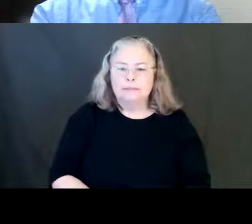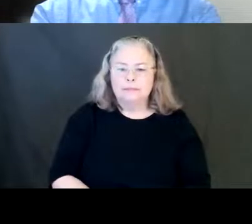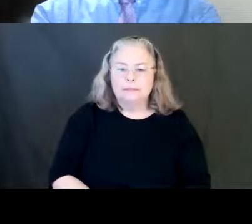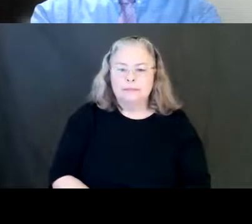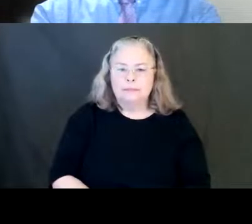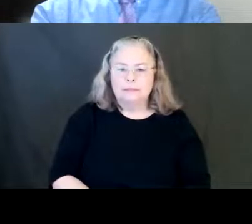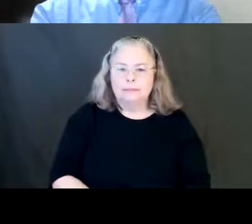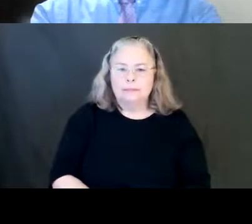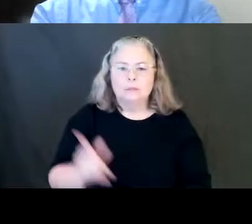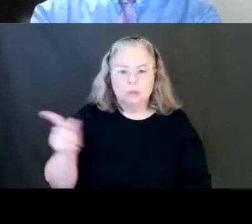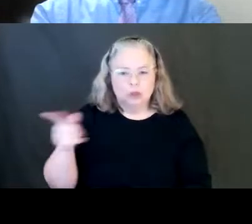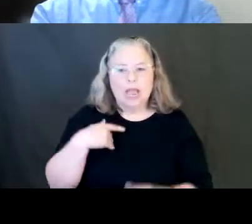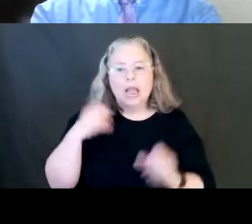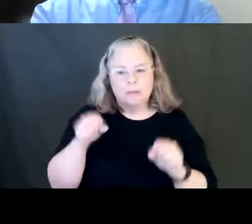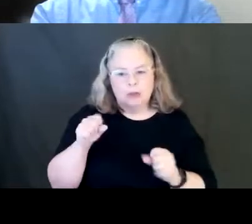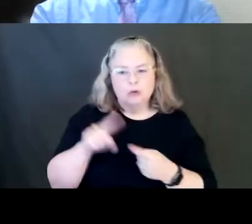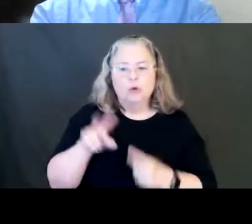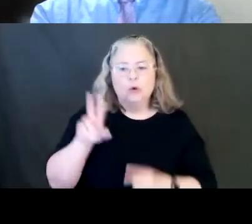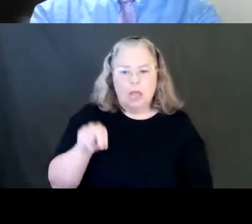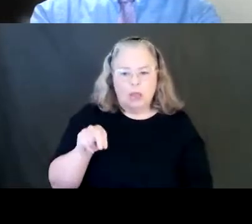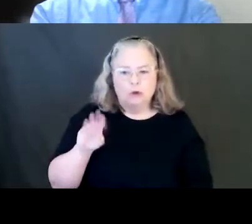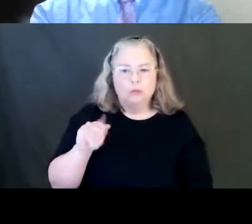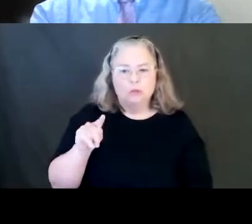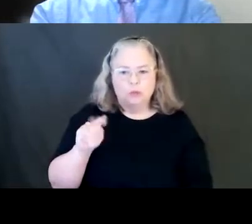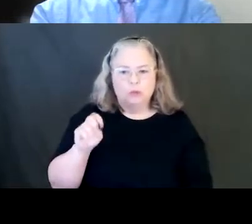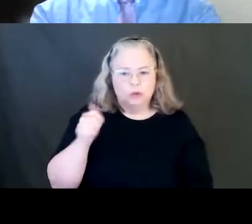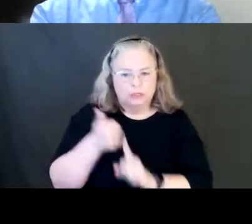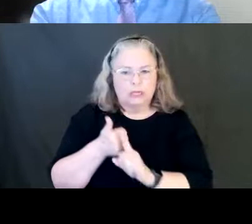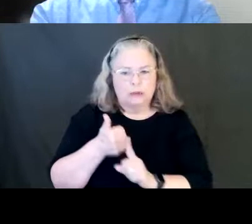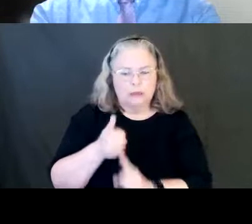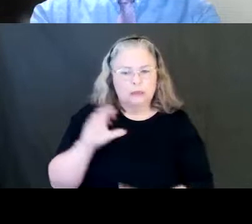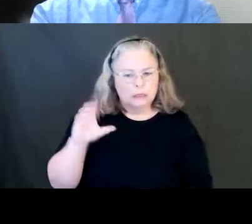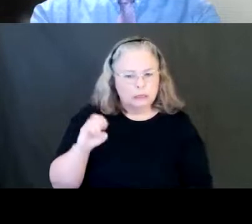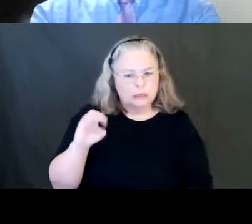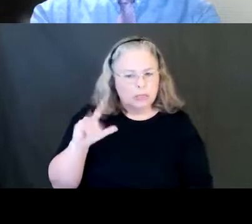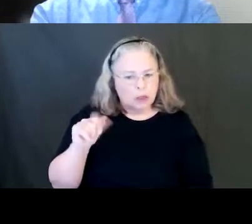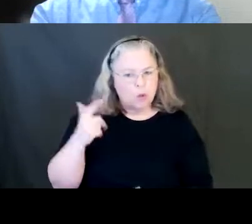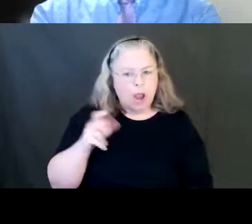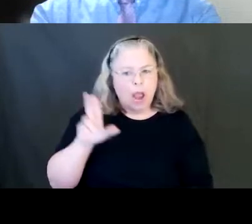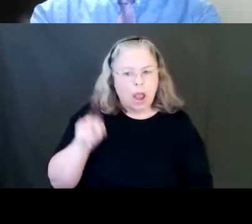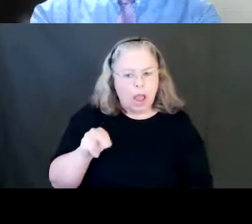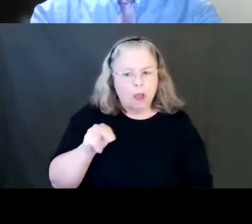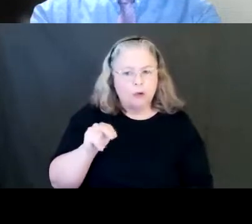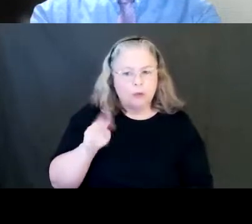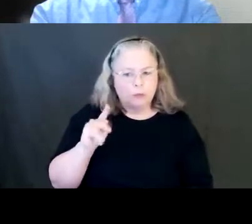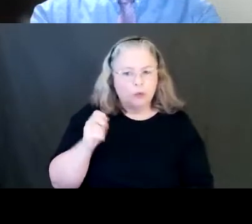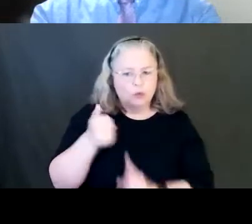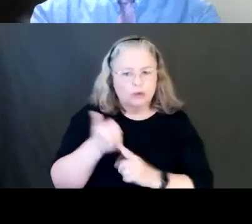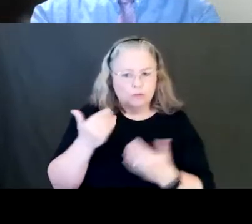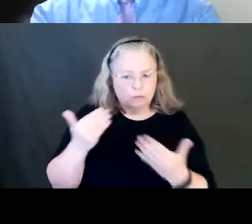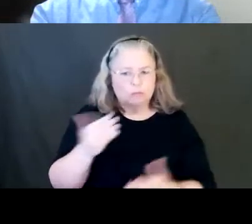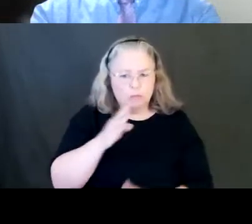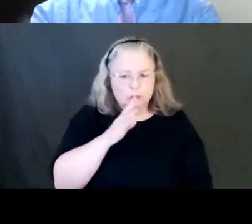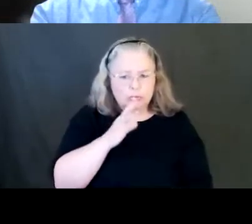She has the ability to unmute. Okay. So Cecilia, if you'd like to unmute yourself, you're welcome to speak.